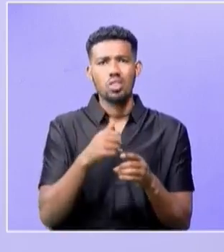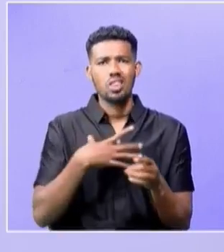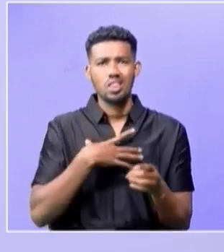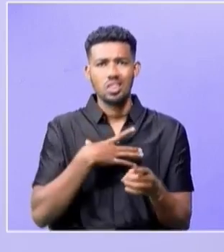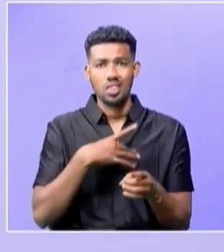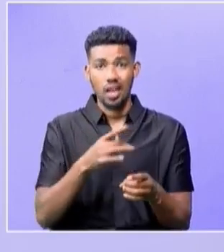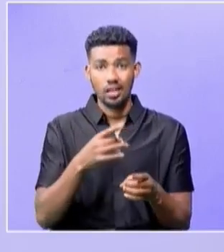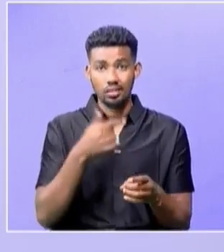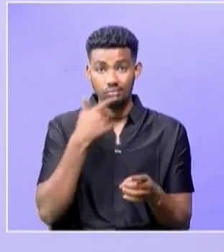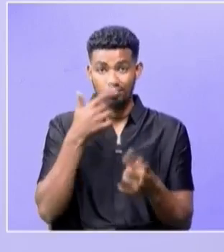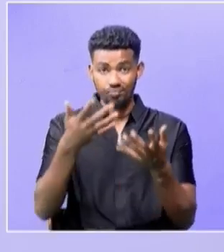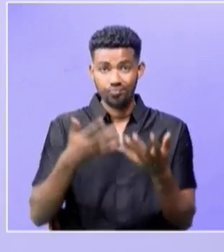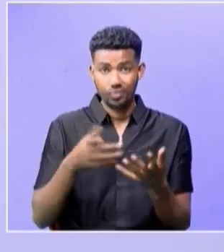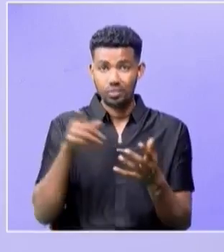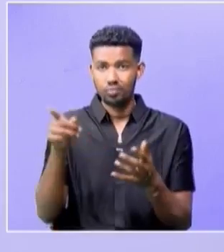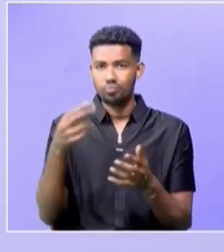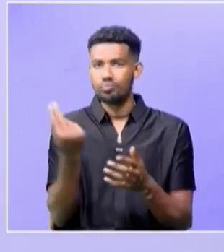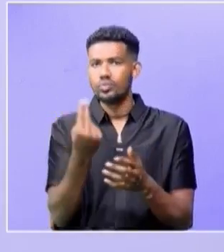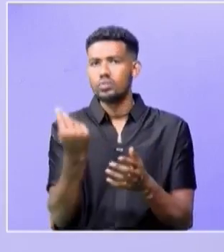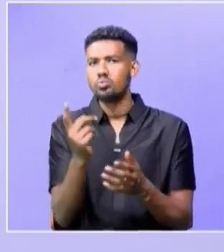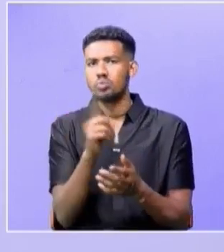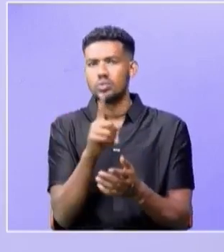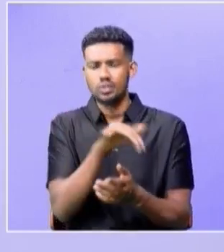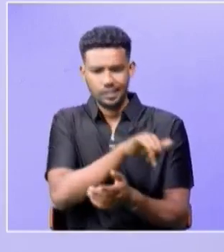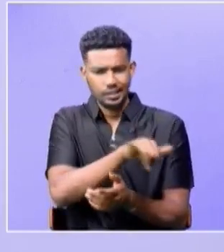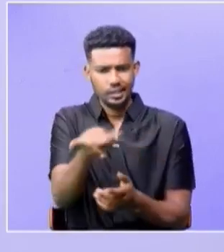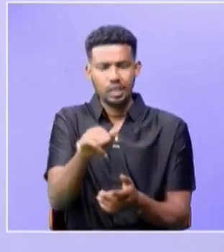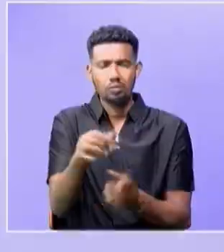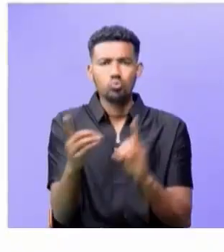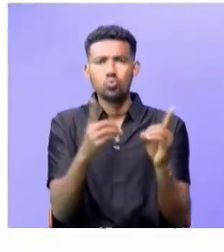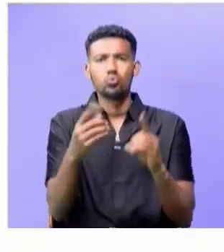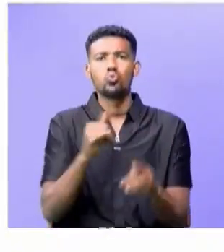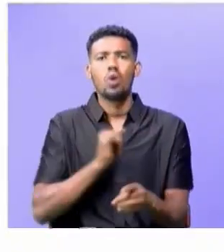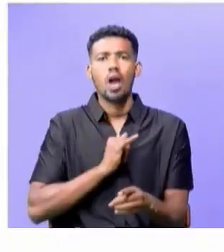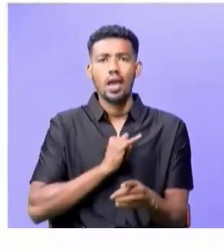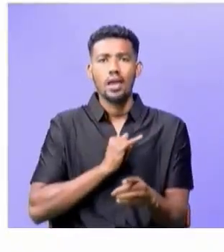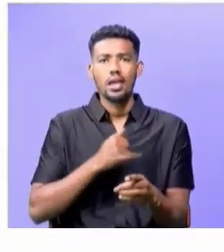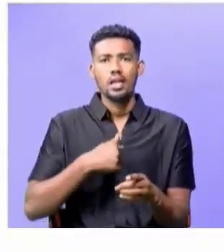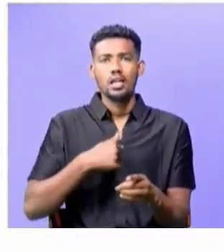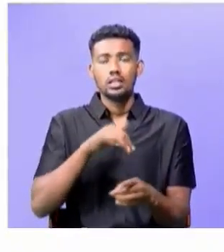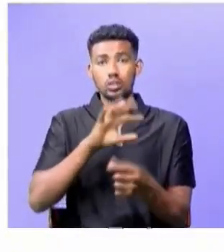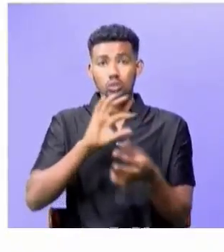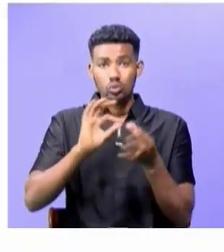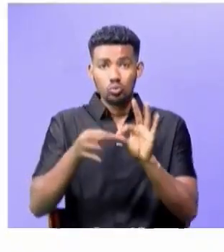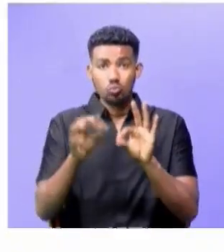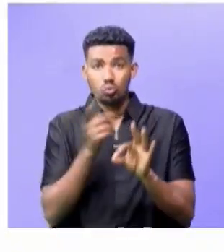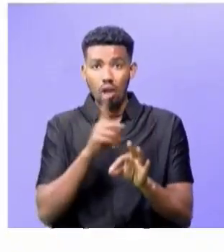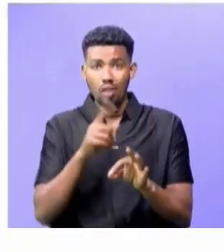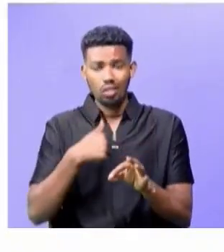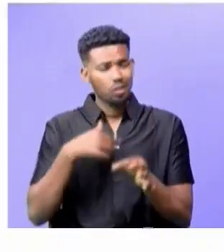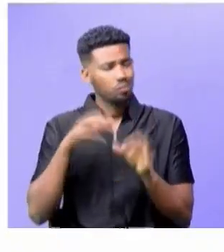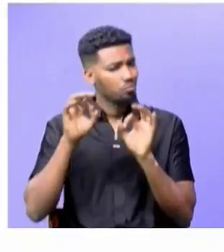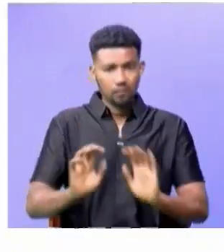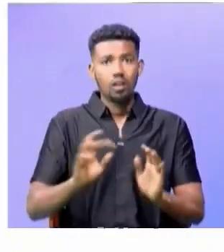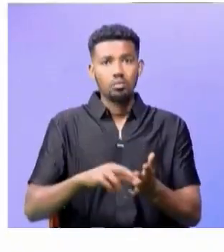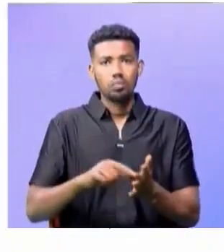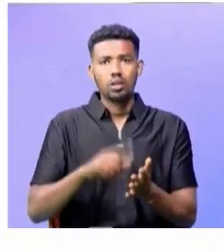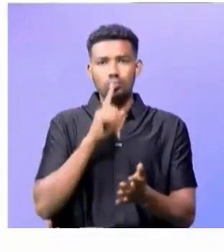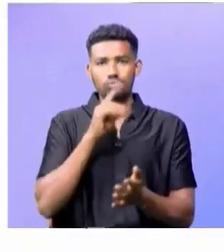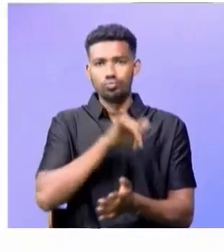do I. Neither do I. It means I don't like or I dis